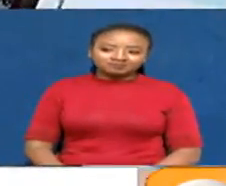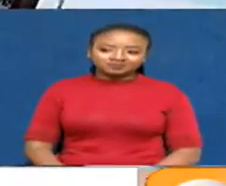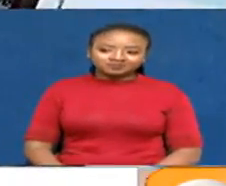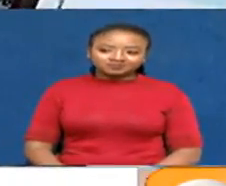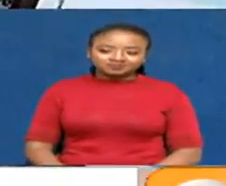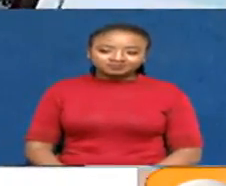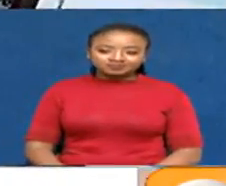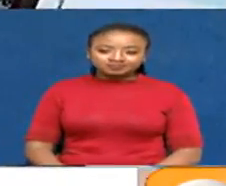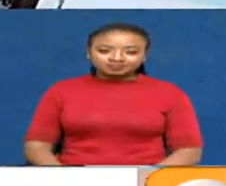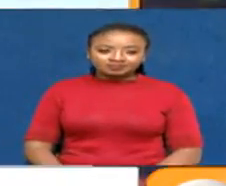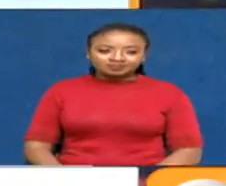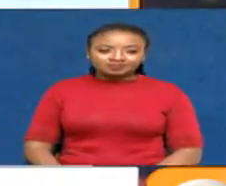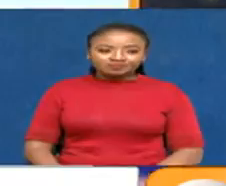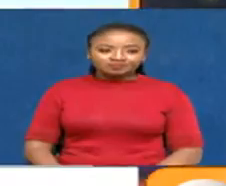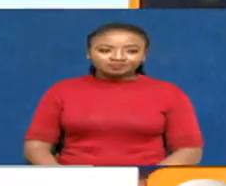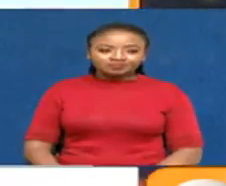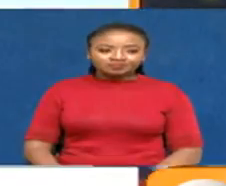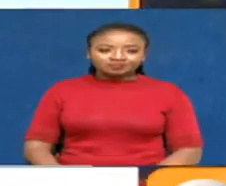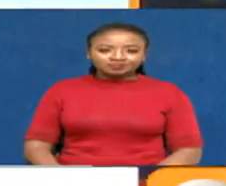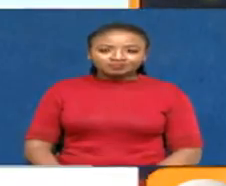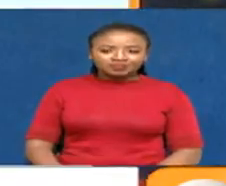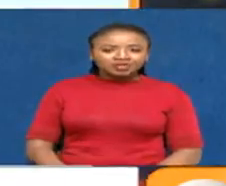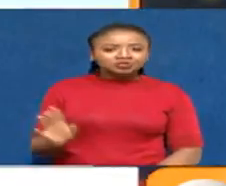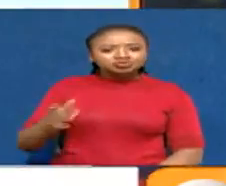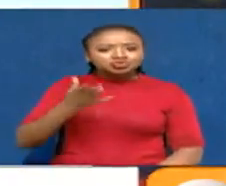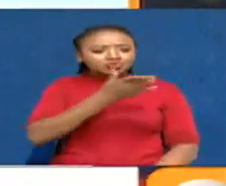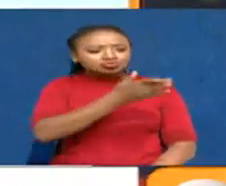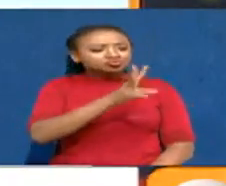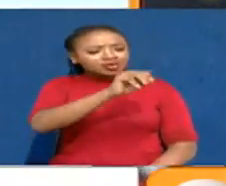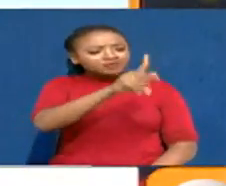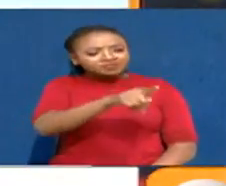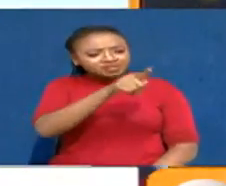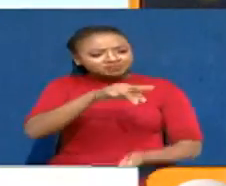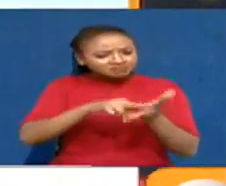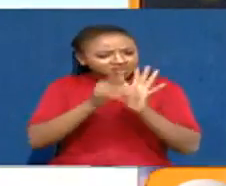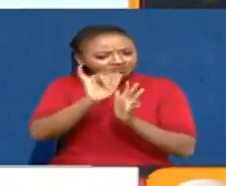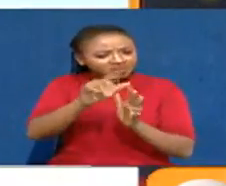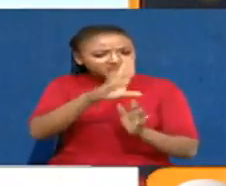customers in the public. Oh, Keter, is that what you're working on so far? How far is the bill?